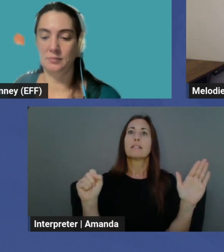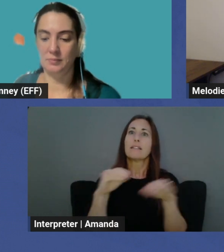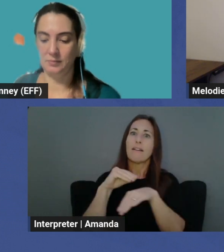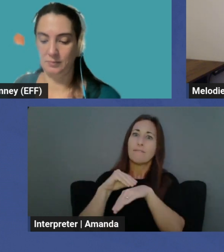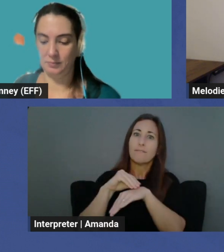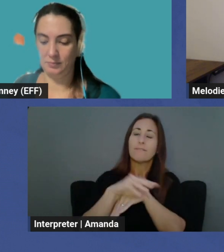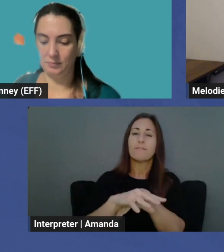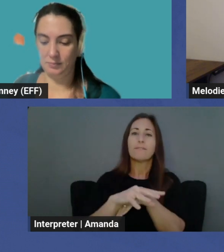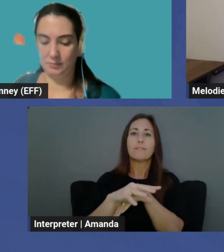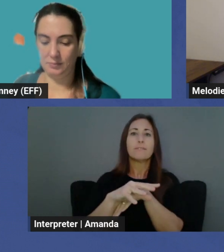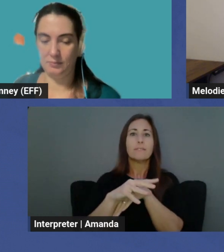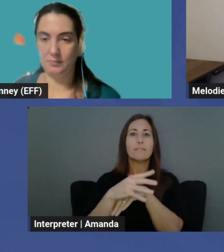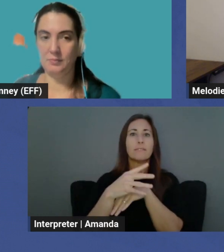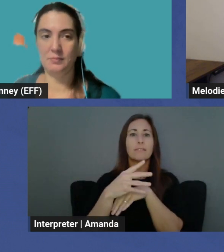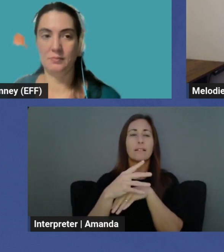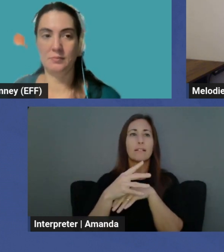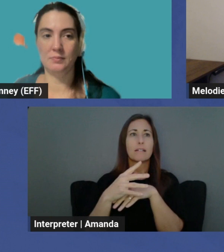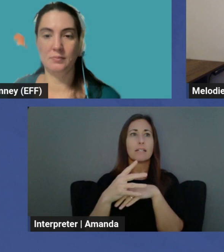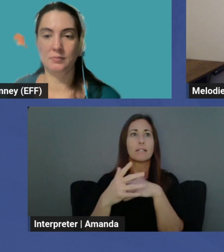affecting,